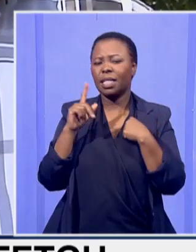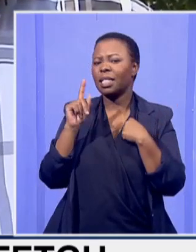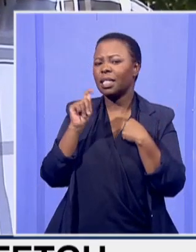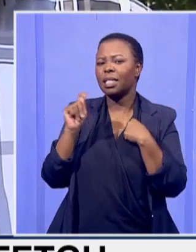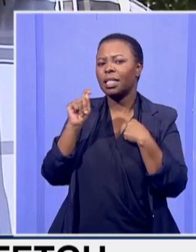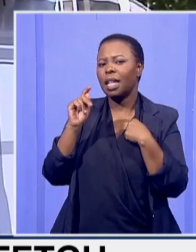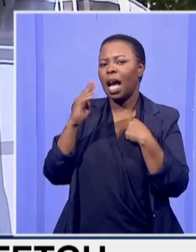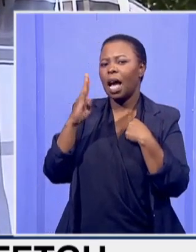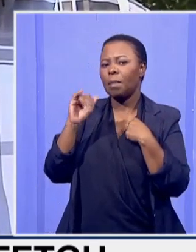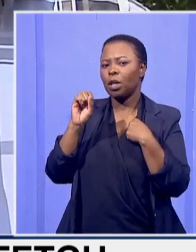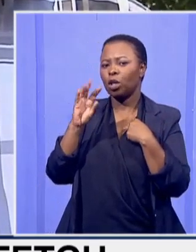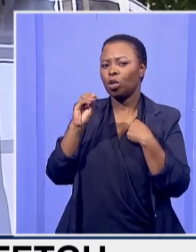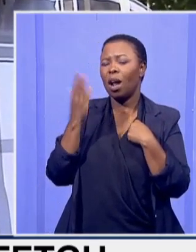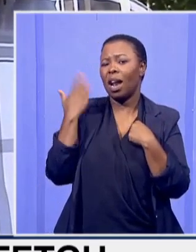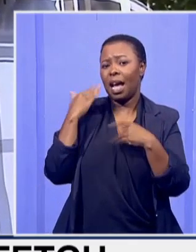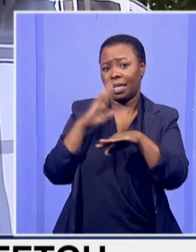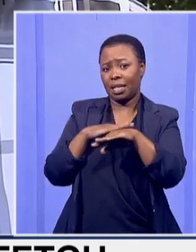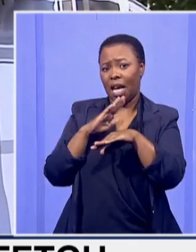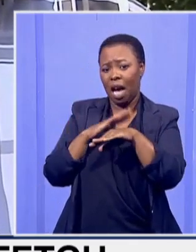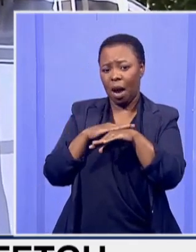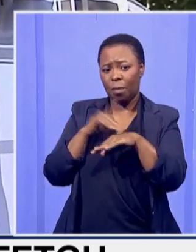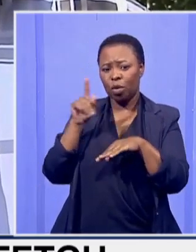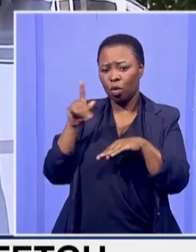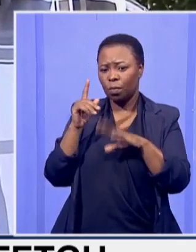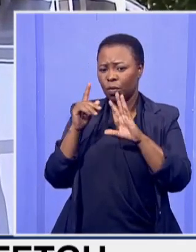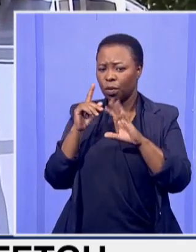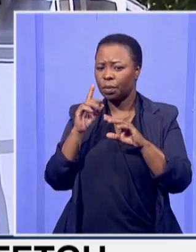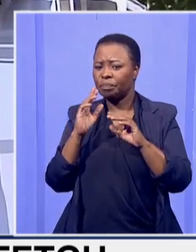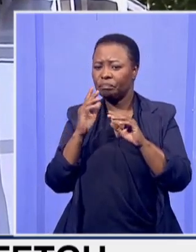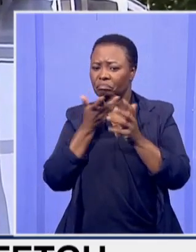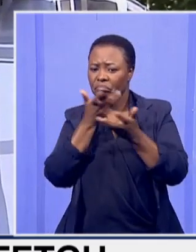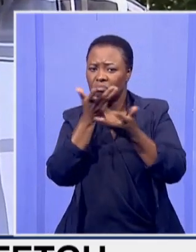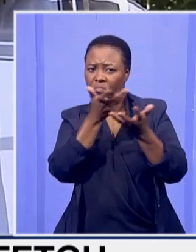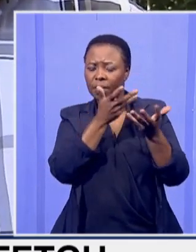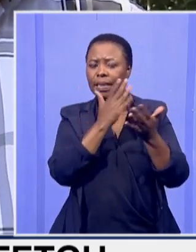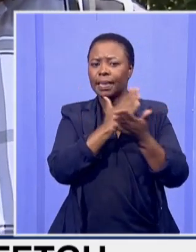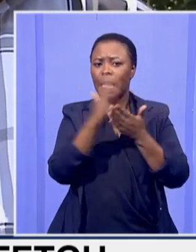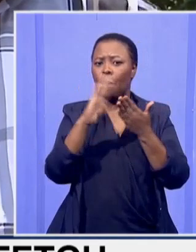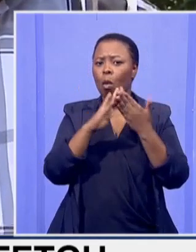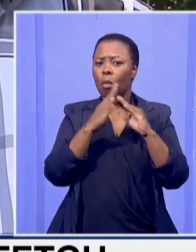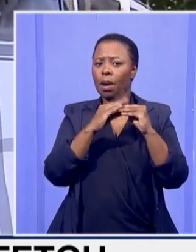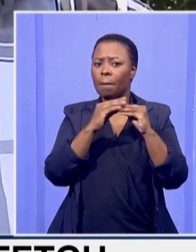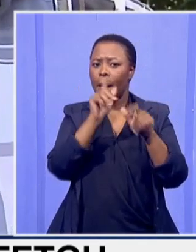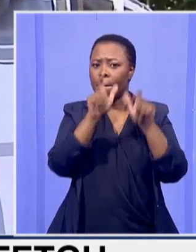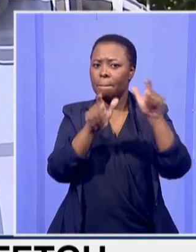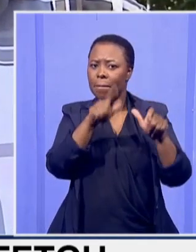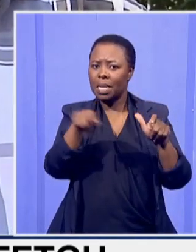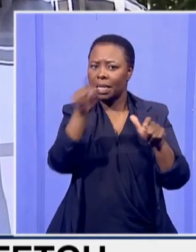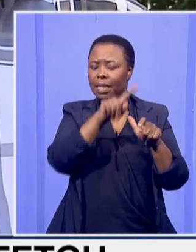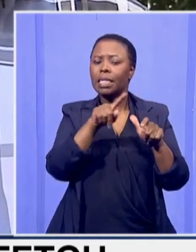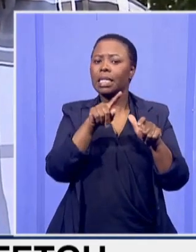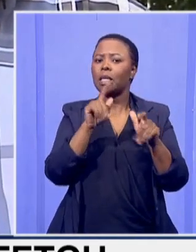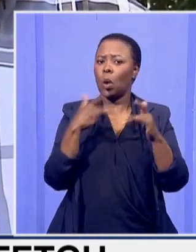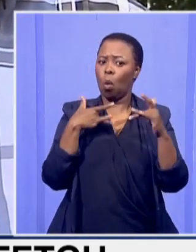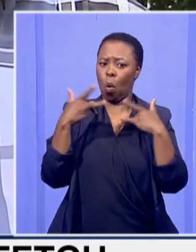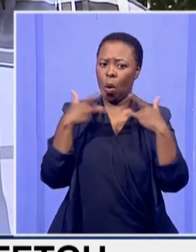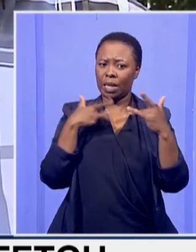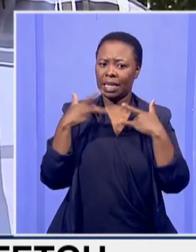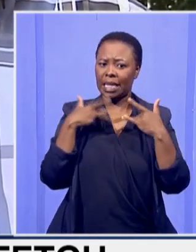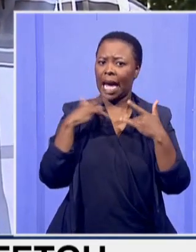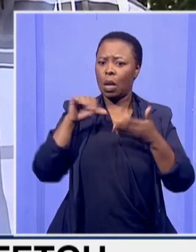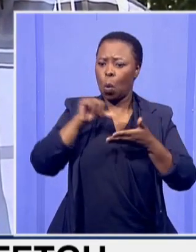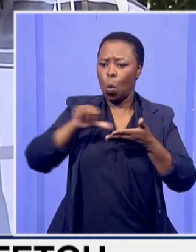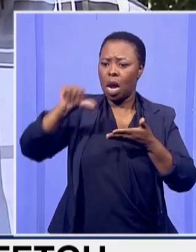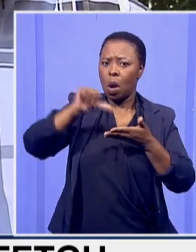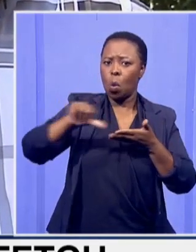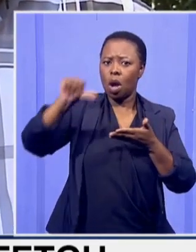last time we spoke to you, you spoke to some of the residents in that area, very concerned about weeks going without water. You were